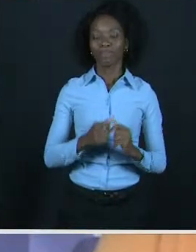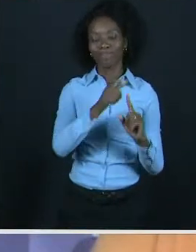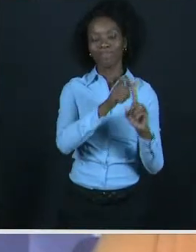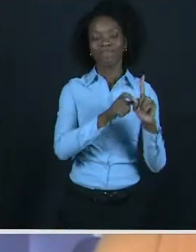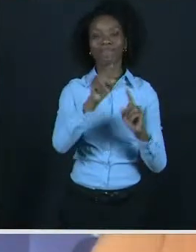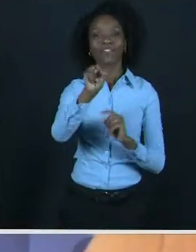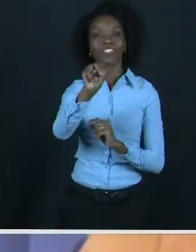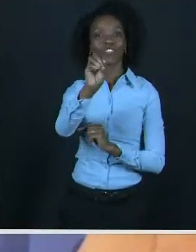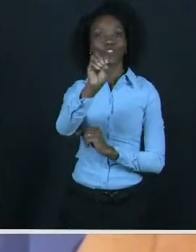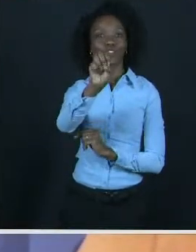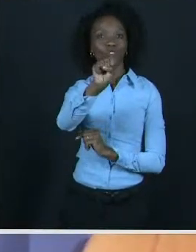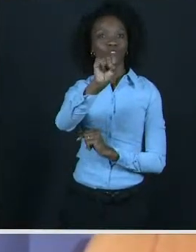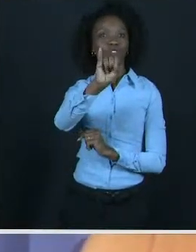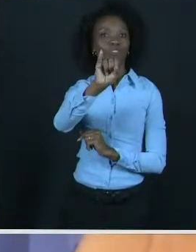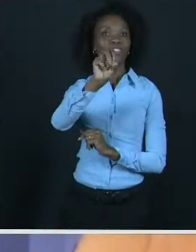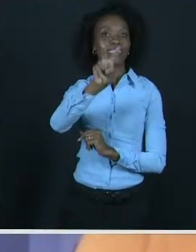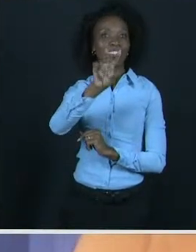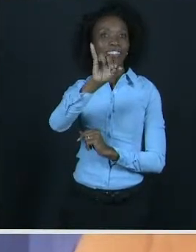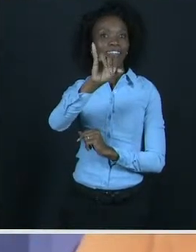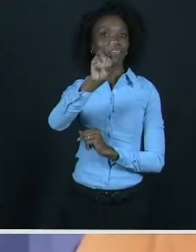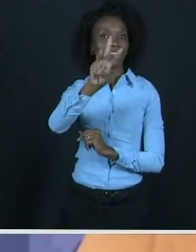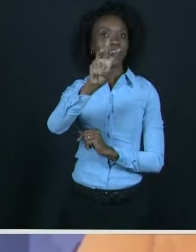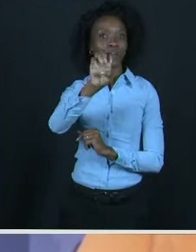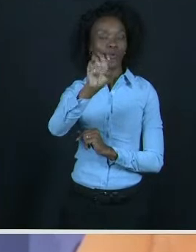Nosiviwe Mapisa Ngakula,